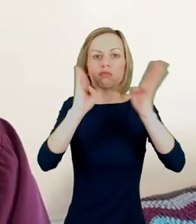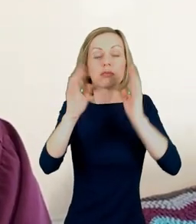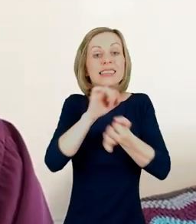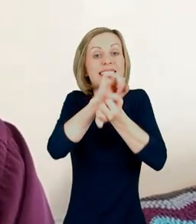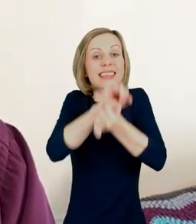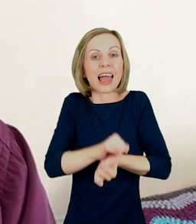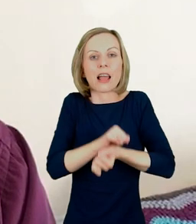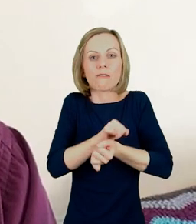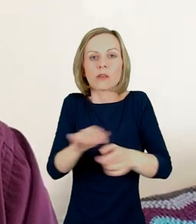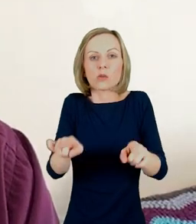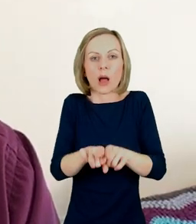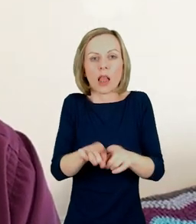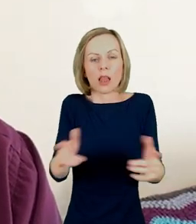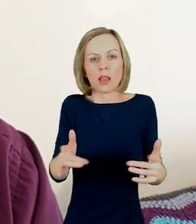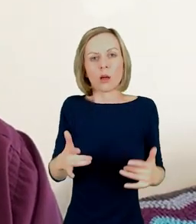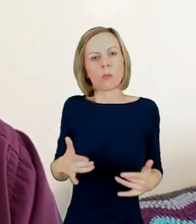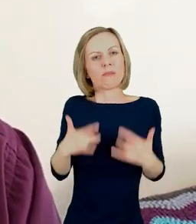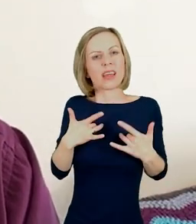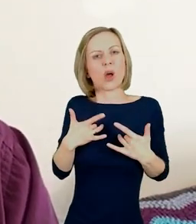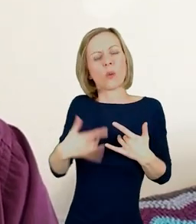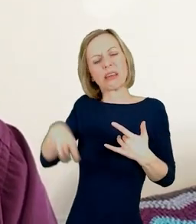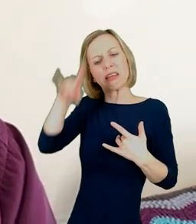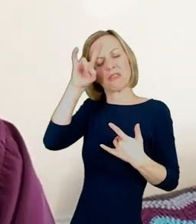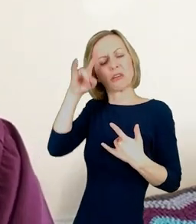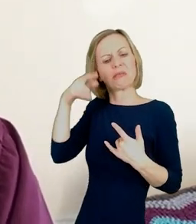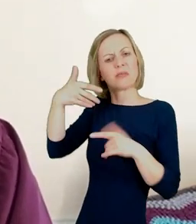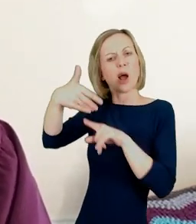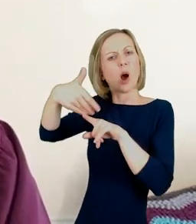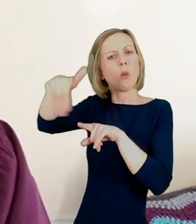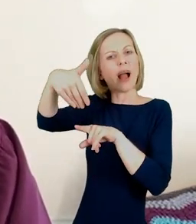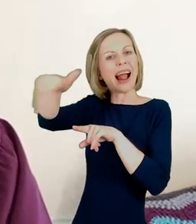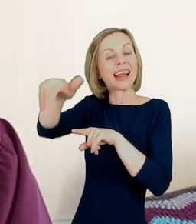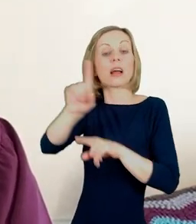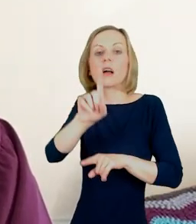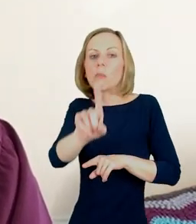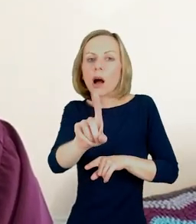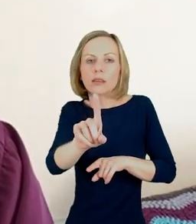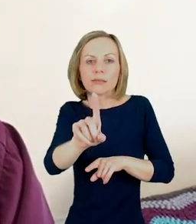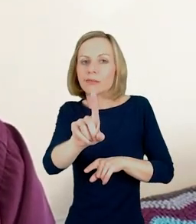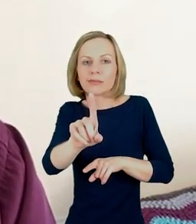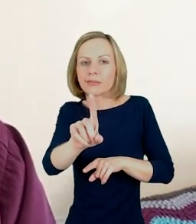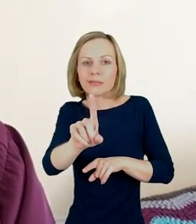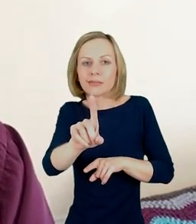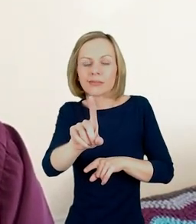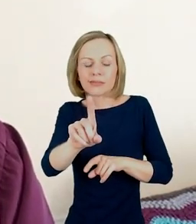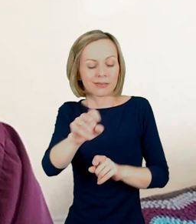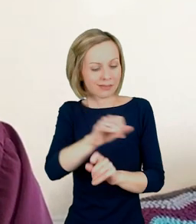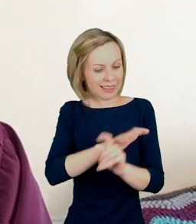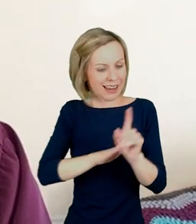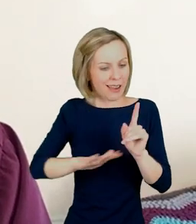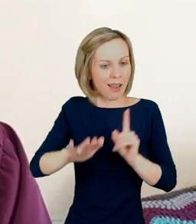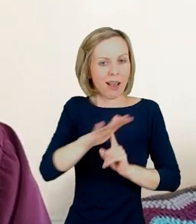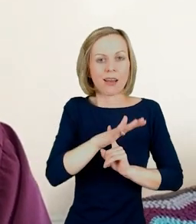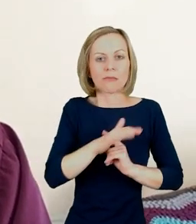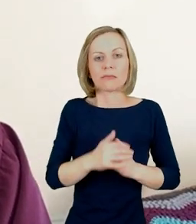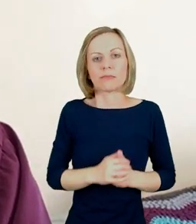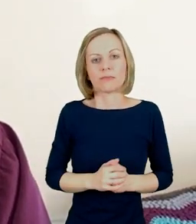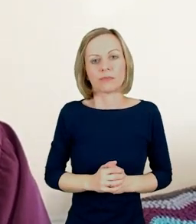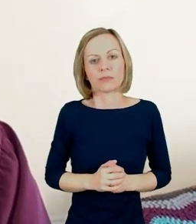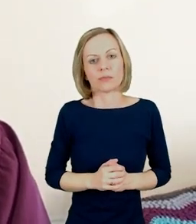We imagine the effects of evil somewhere just beyond the horizon, but they are poisoning the ground we walk